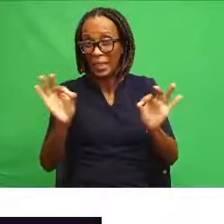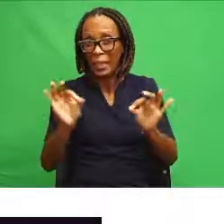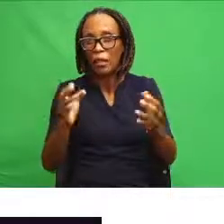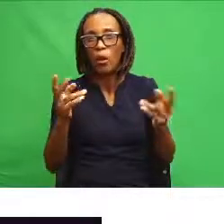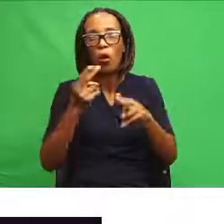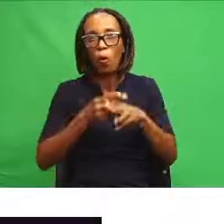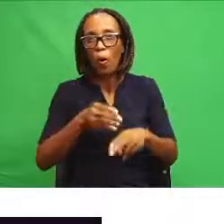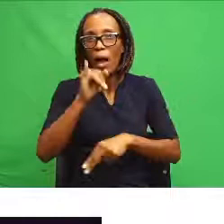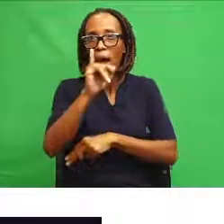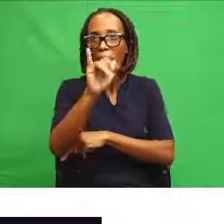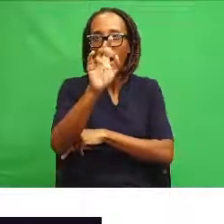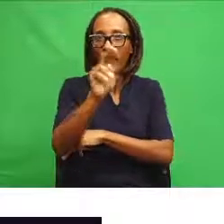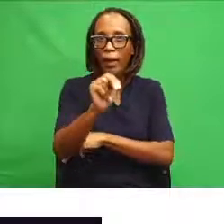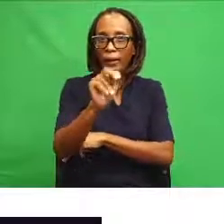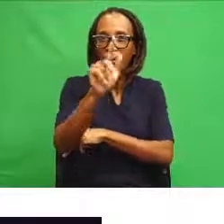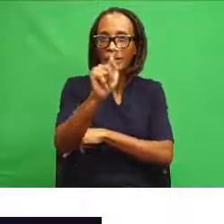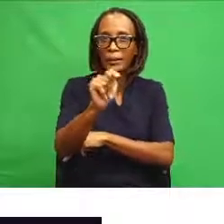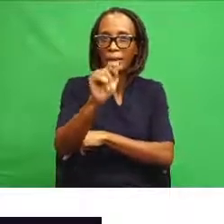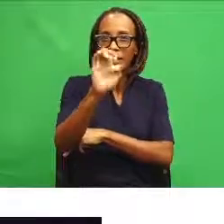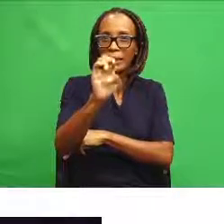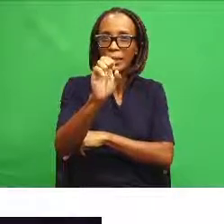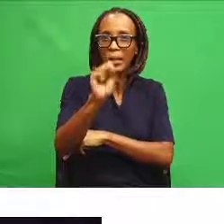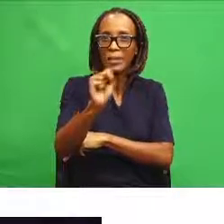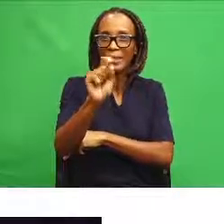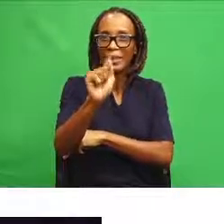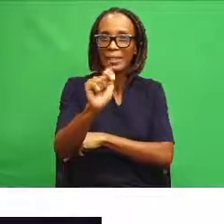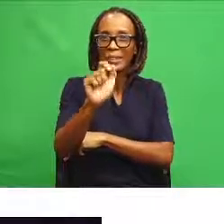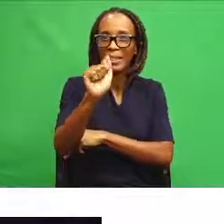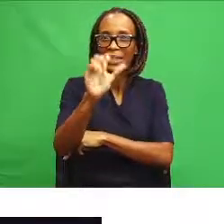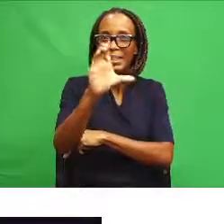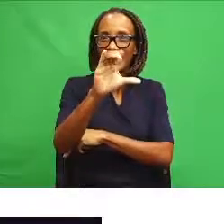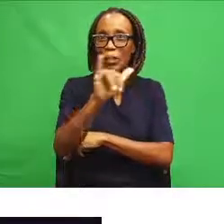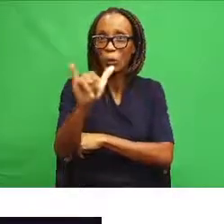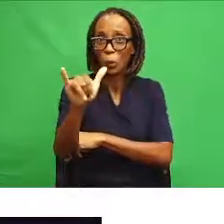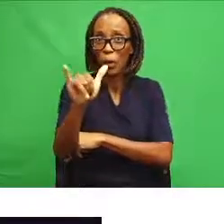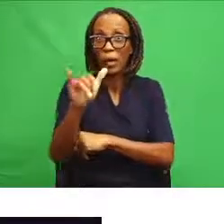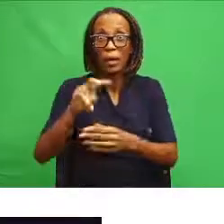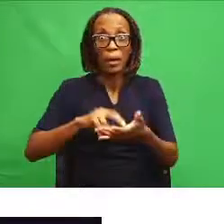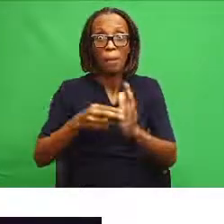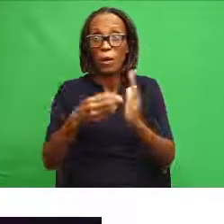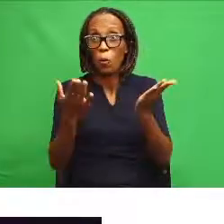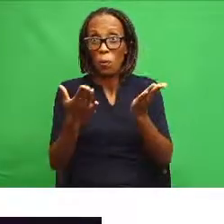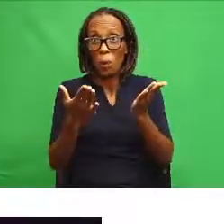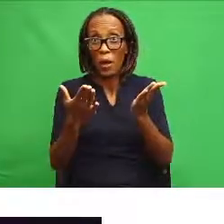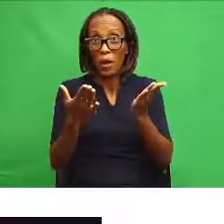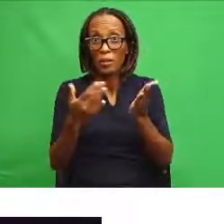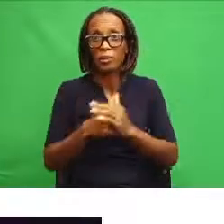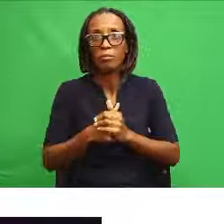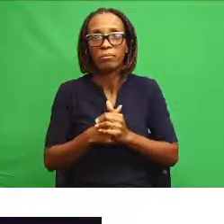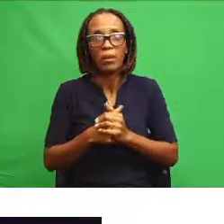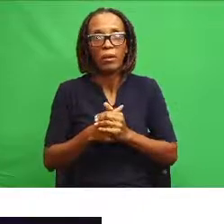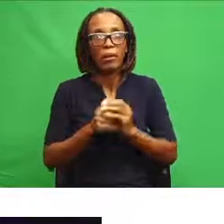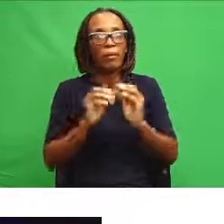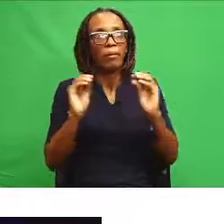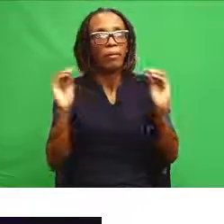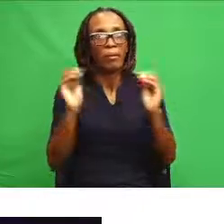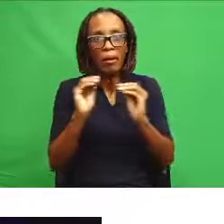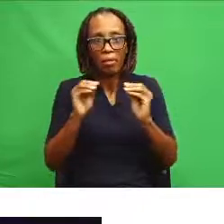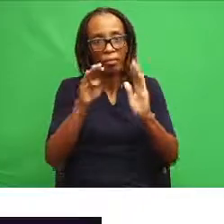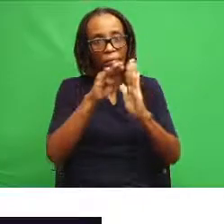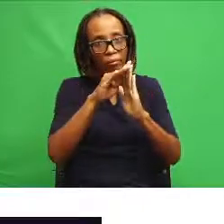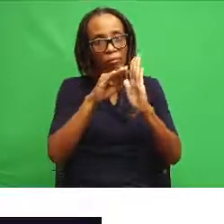situation is intestacy. You die intestate. And that means that you have left no